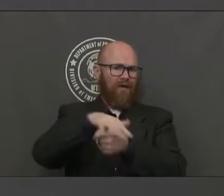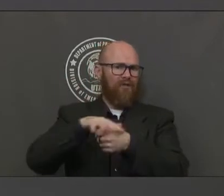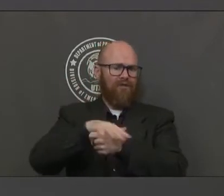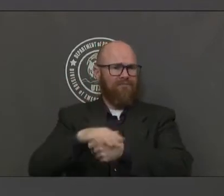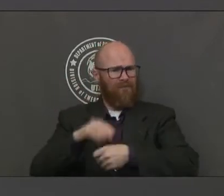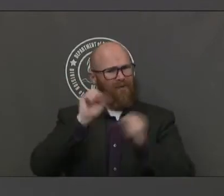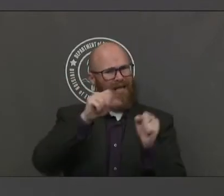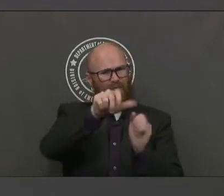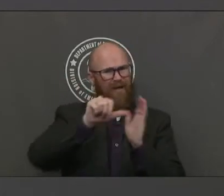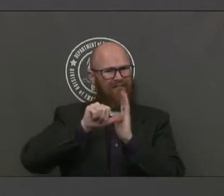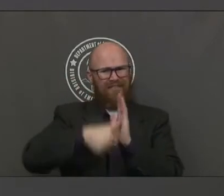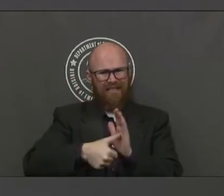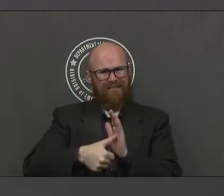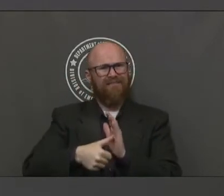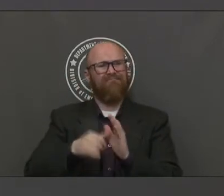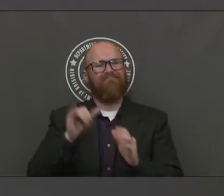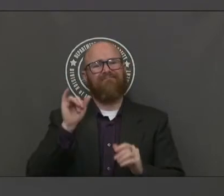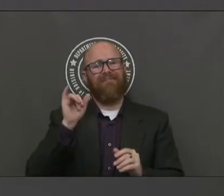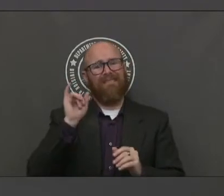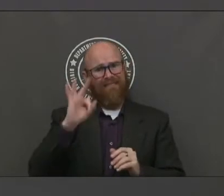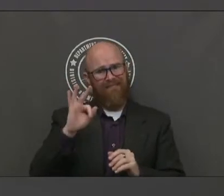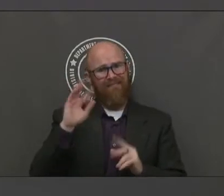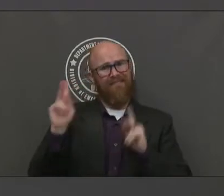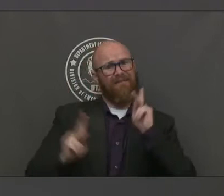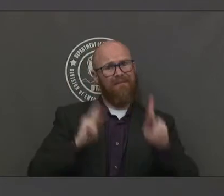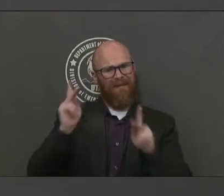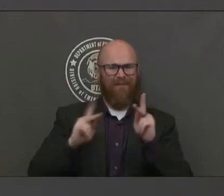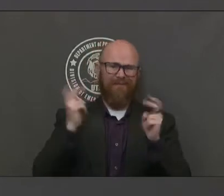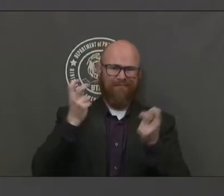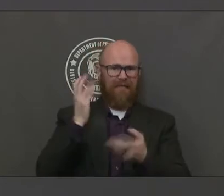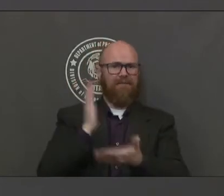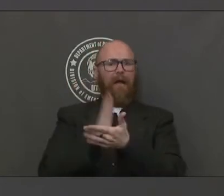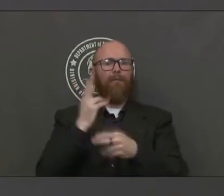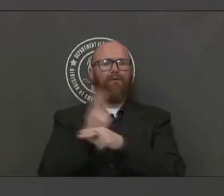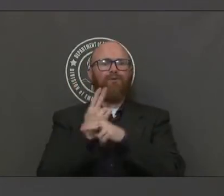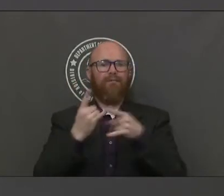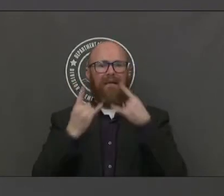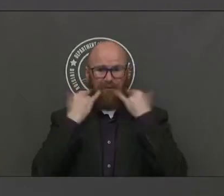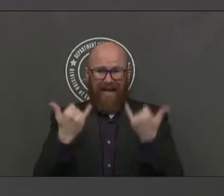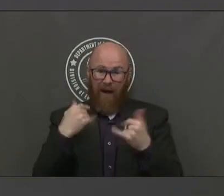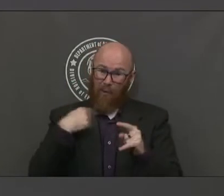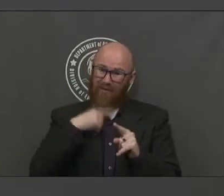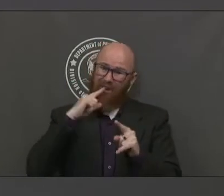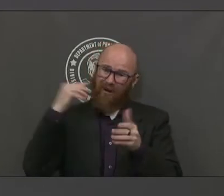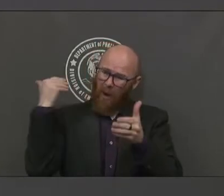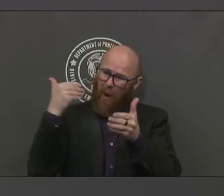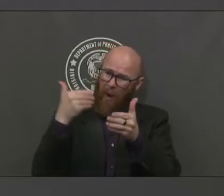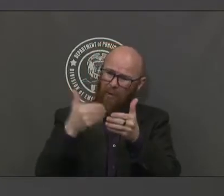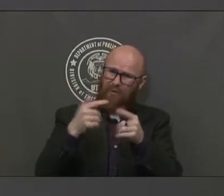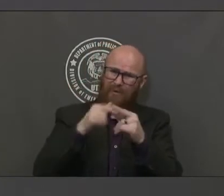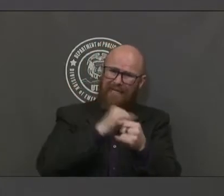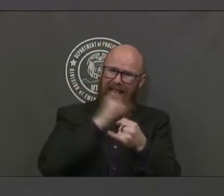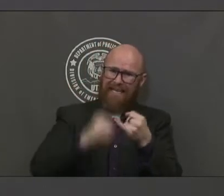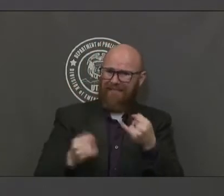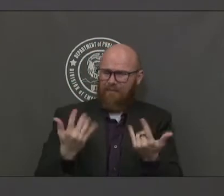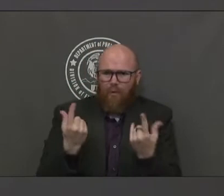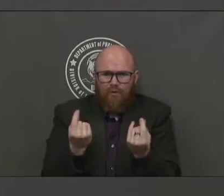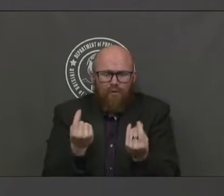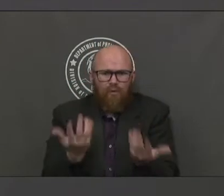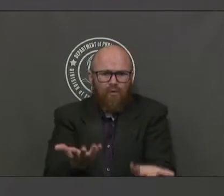what it means if people take their foot off the pedal at this point, right when we're close to the end? Sure, thank